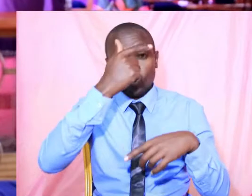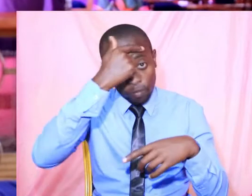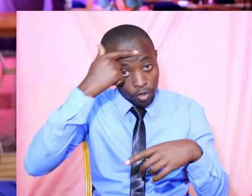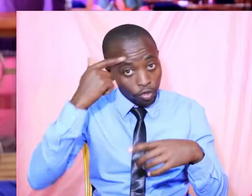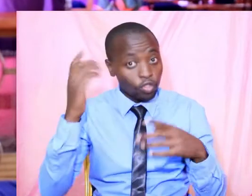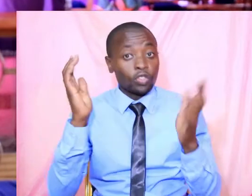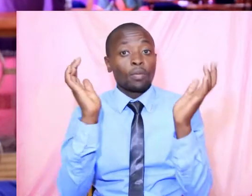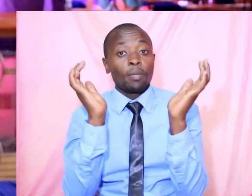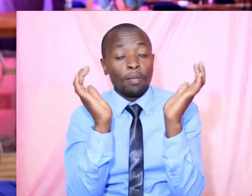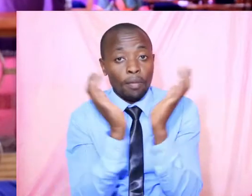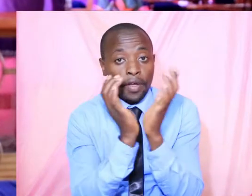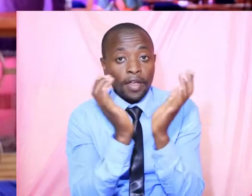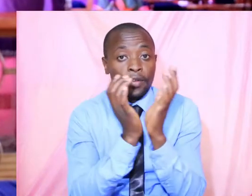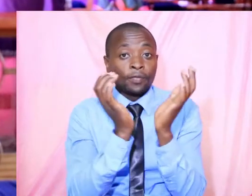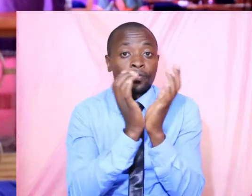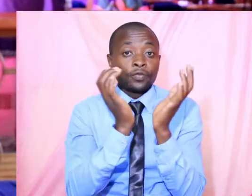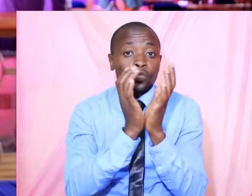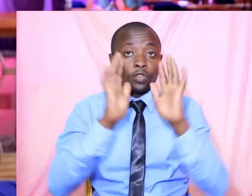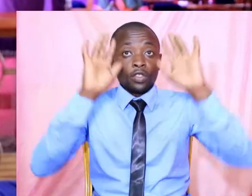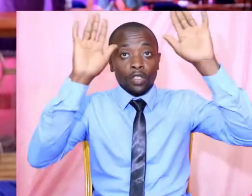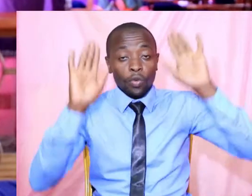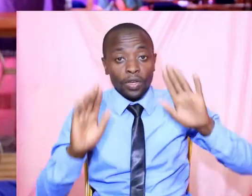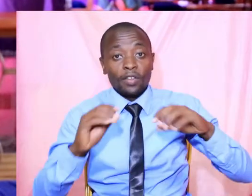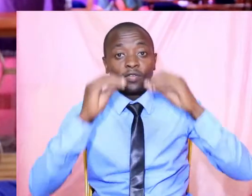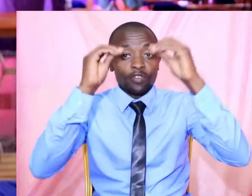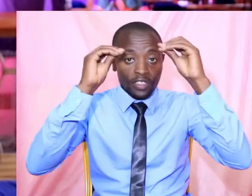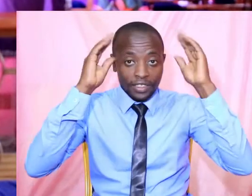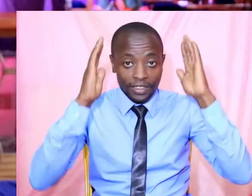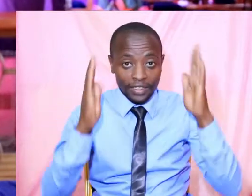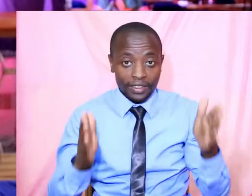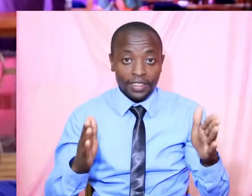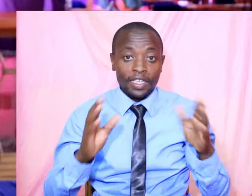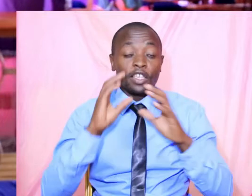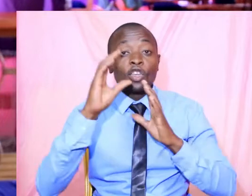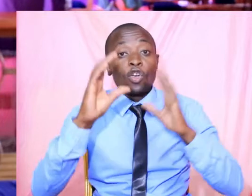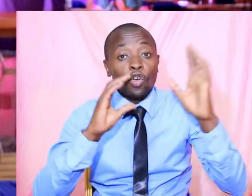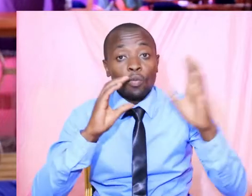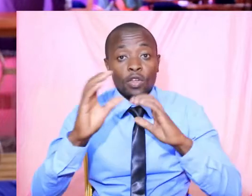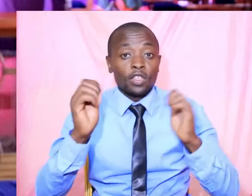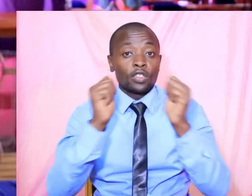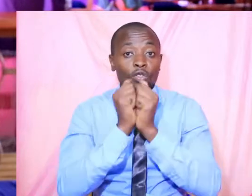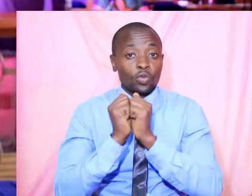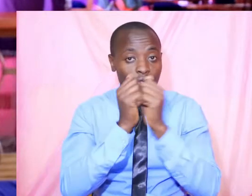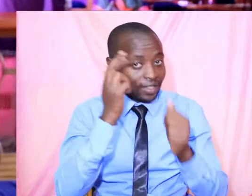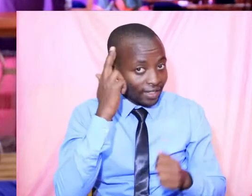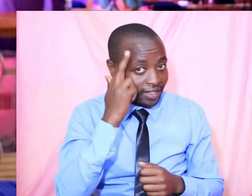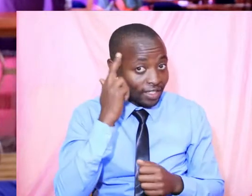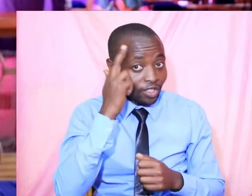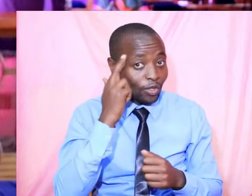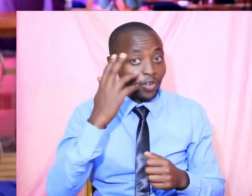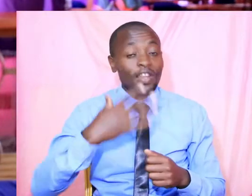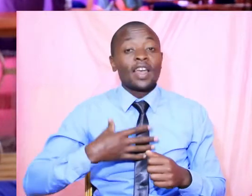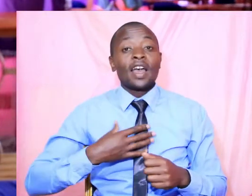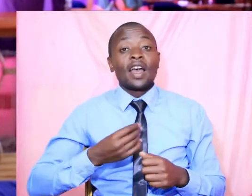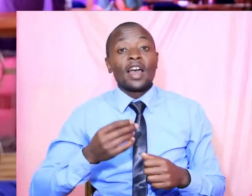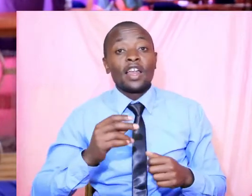an outstanding teacher, he communicates with purpose, and no